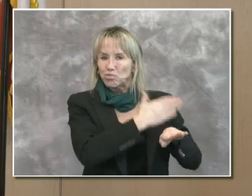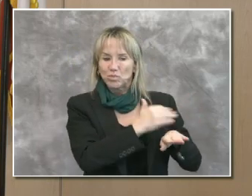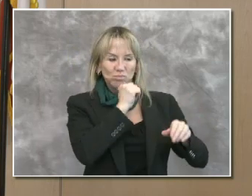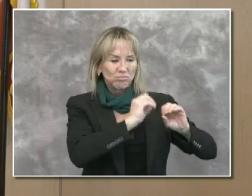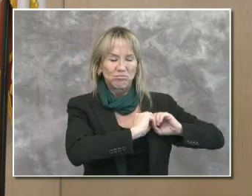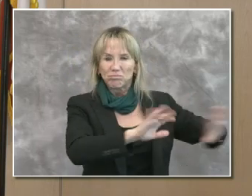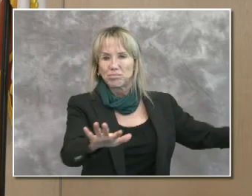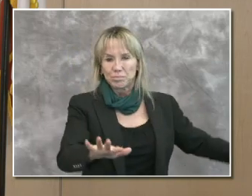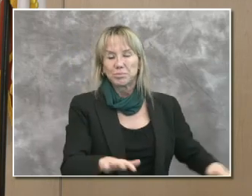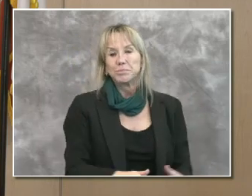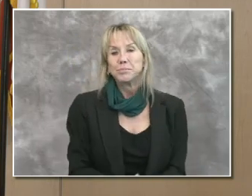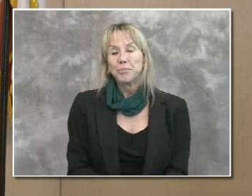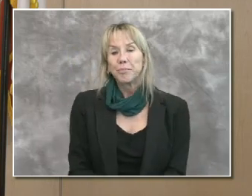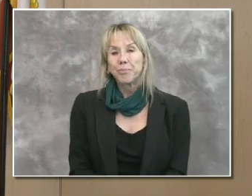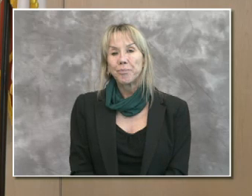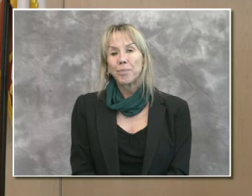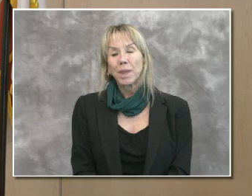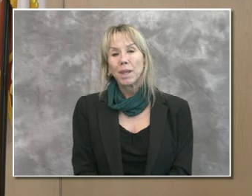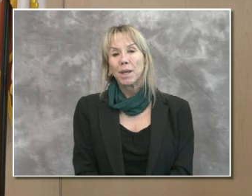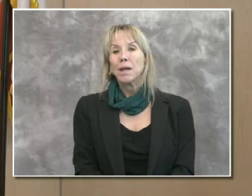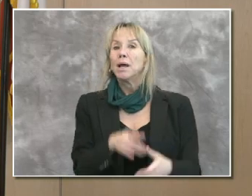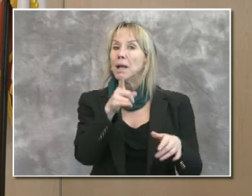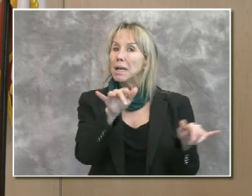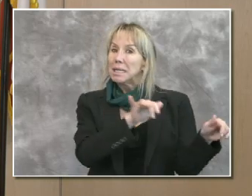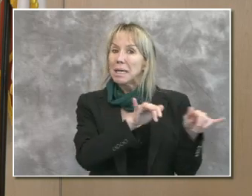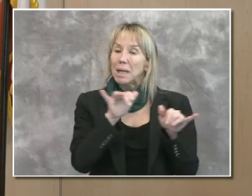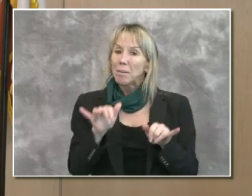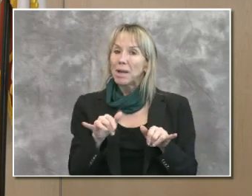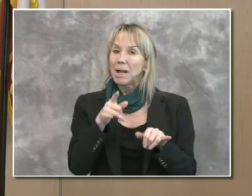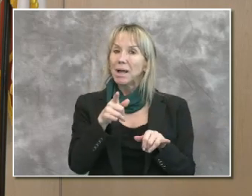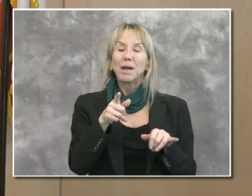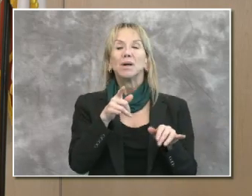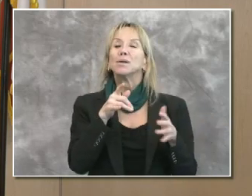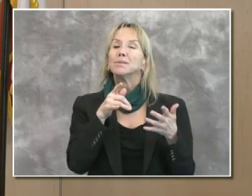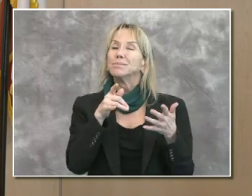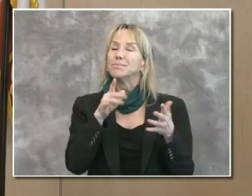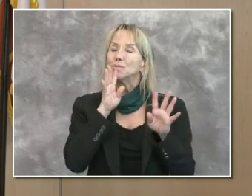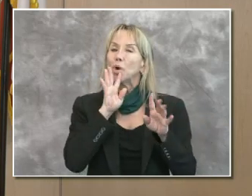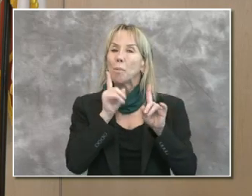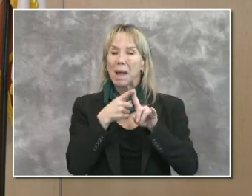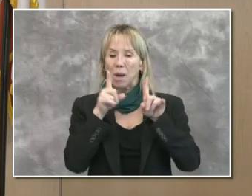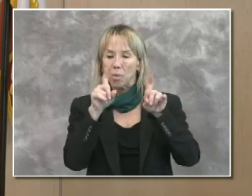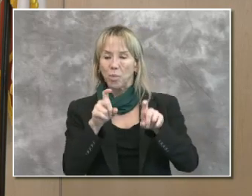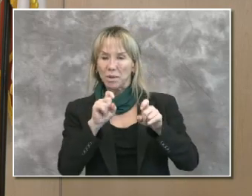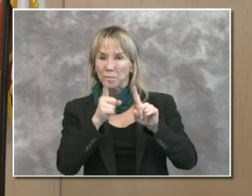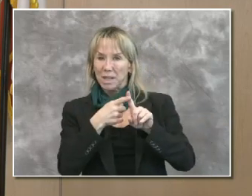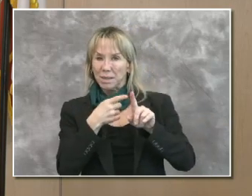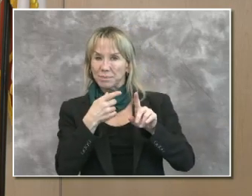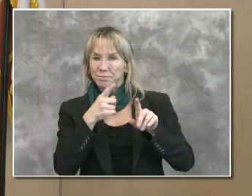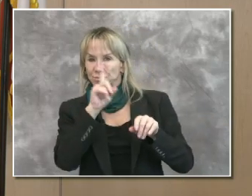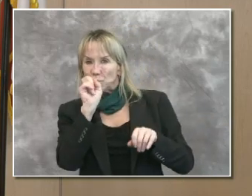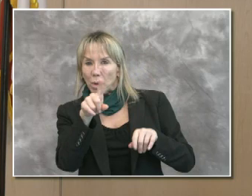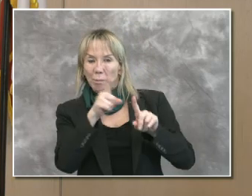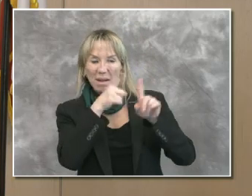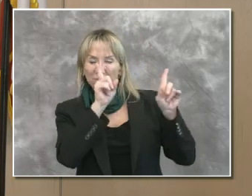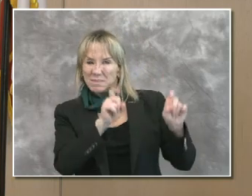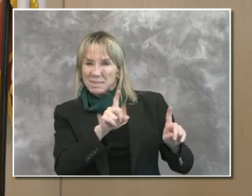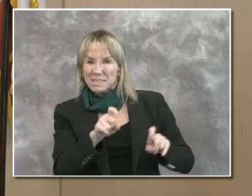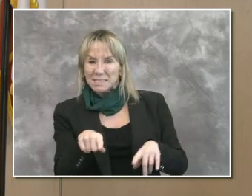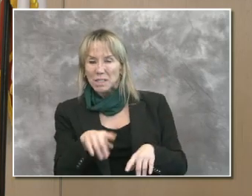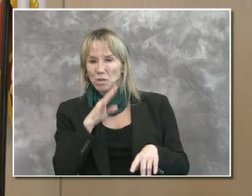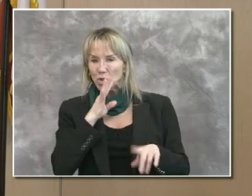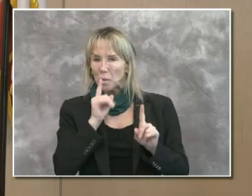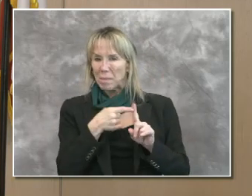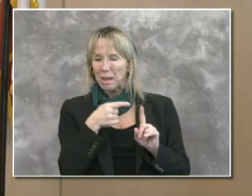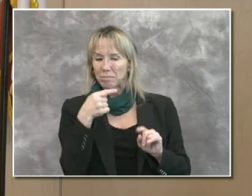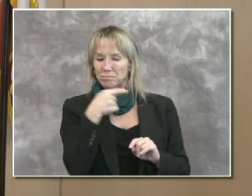Now, that also fits in with the larger question of testing, both in the homeless environment as well as our long-term